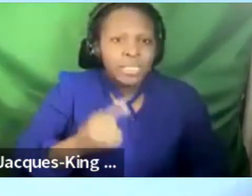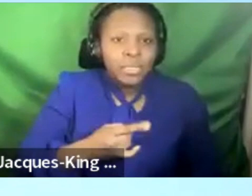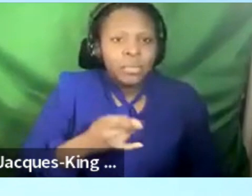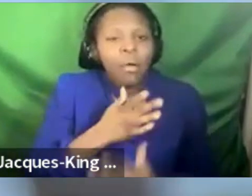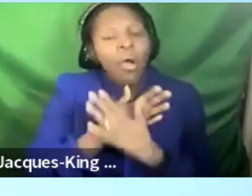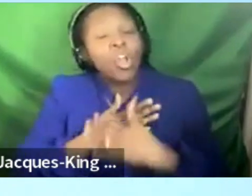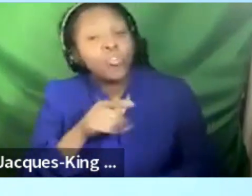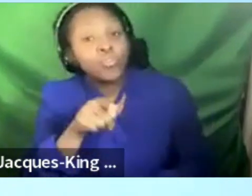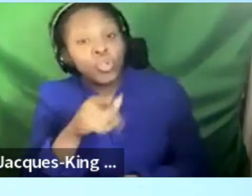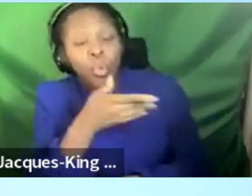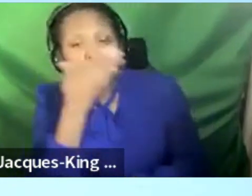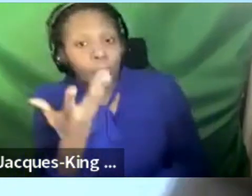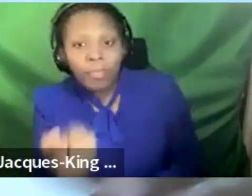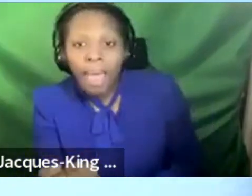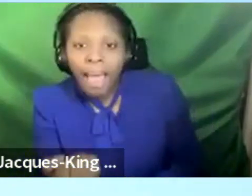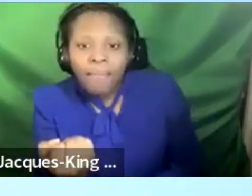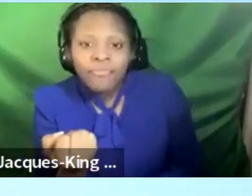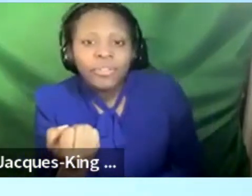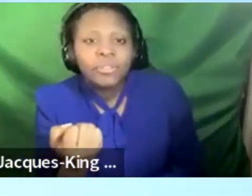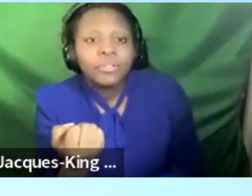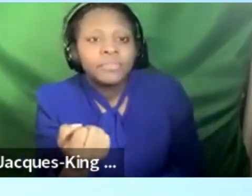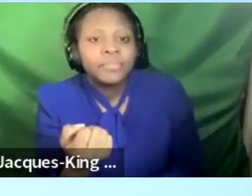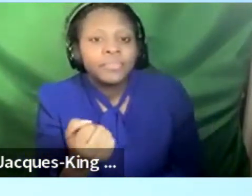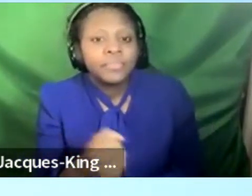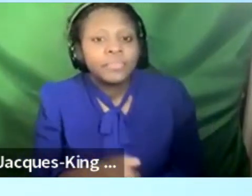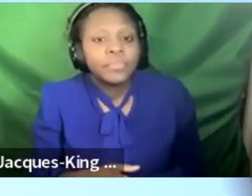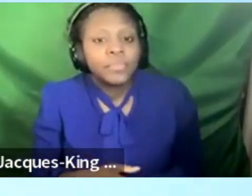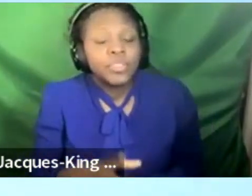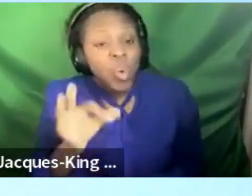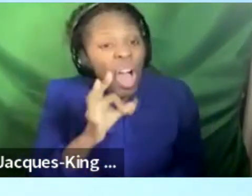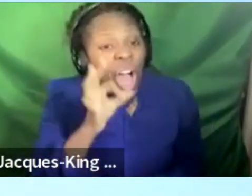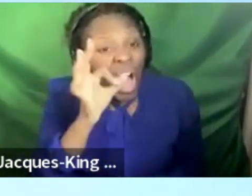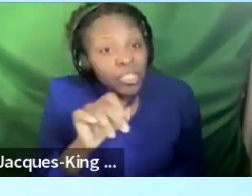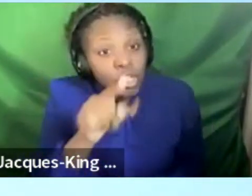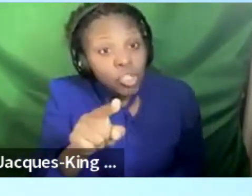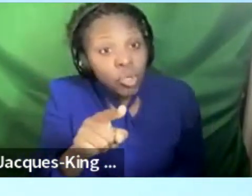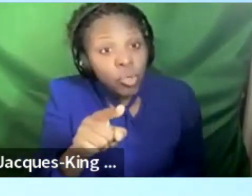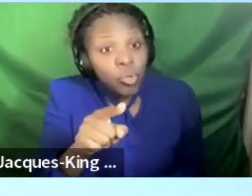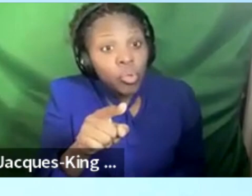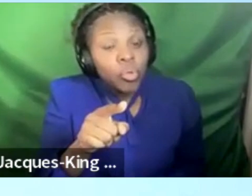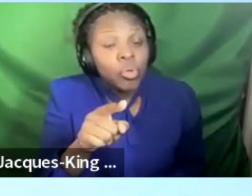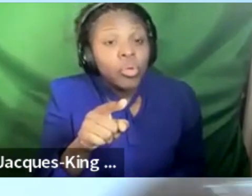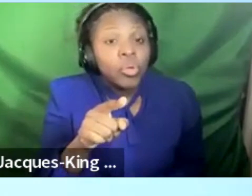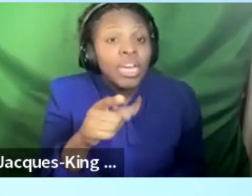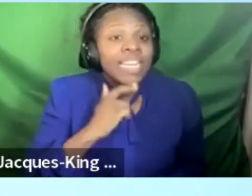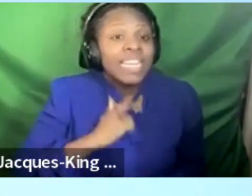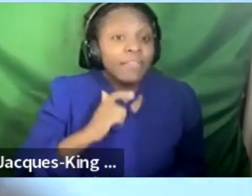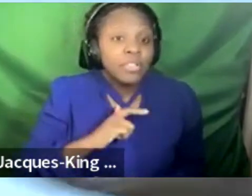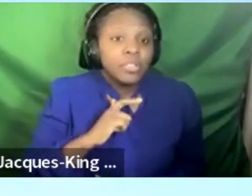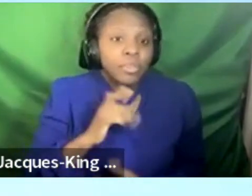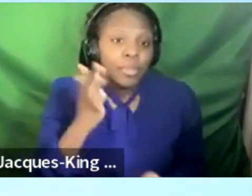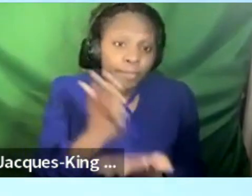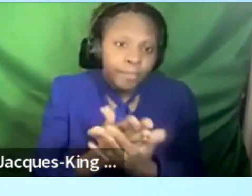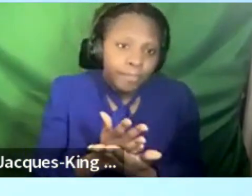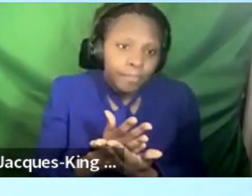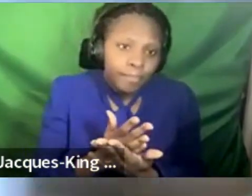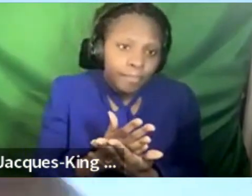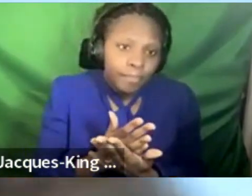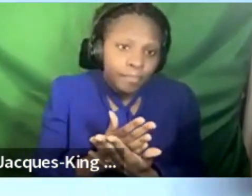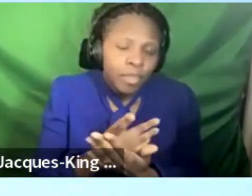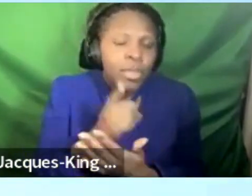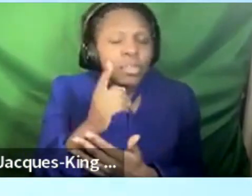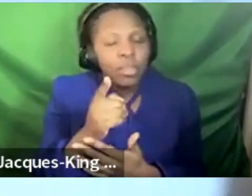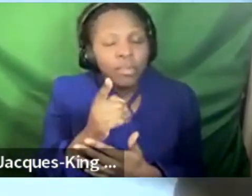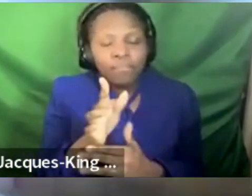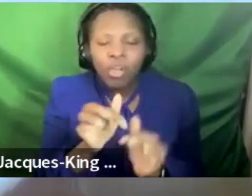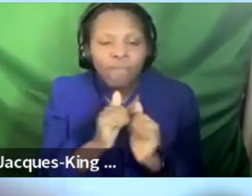misogyny, by the way, in Shakespeare, where women are in these difficult positions and they're so fucking frustrated. And so being honest about that